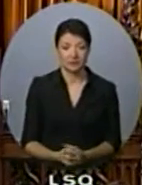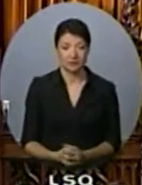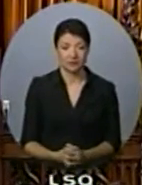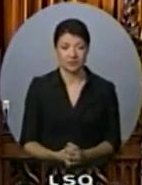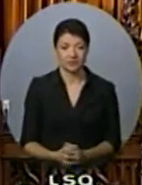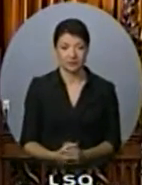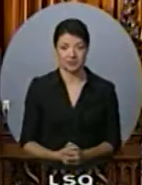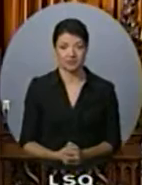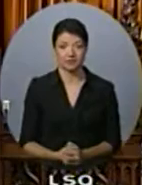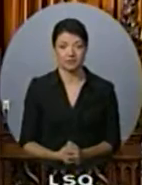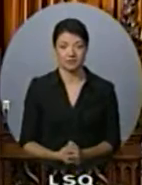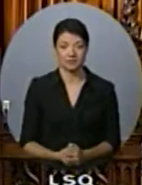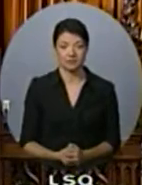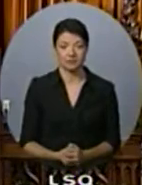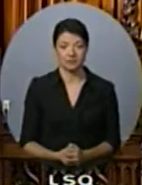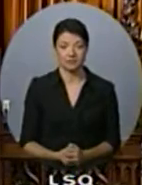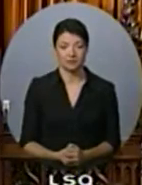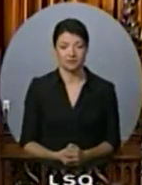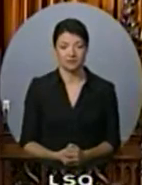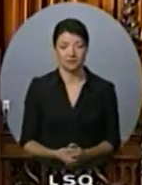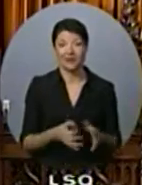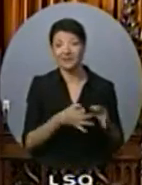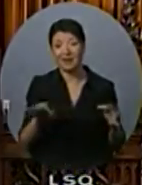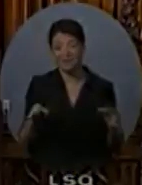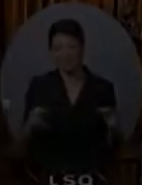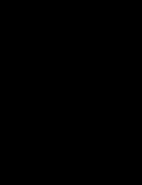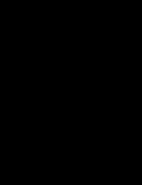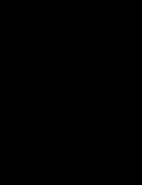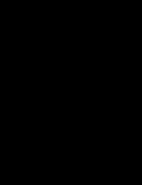The Honourable Member for Etobicoke.